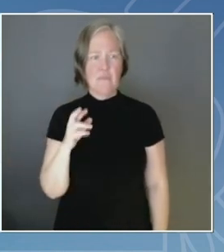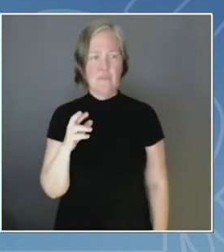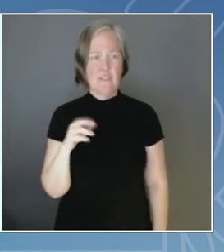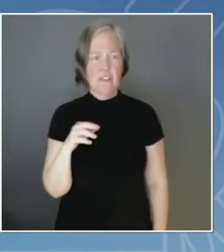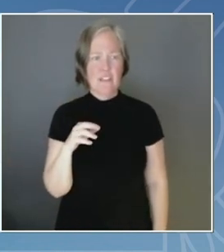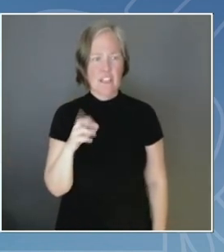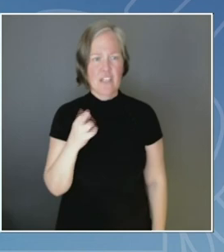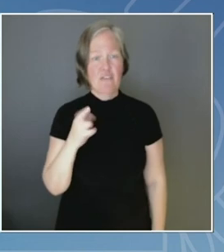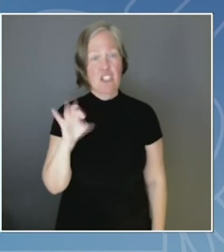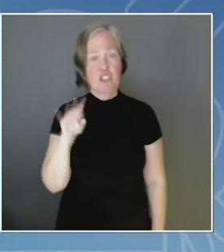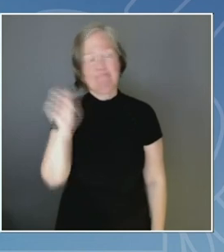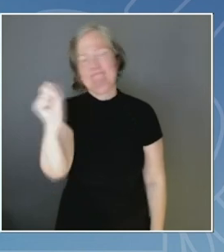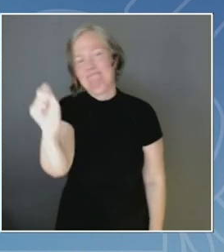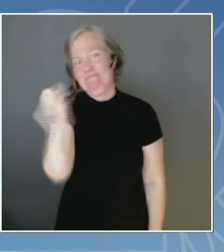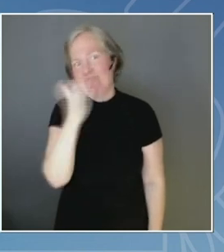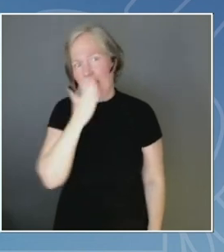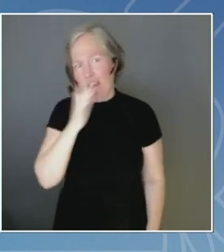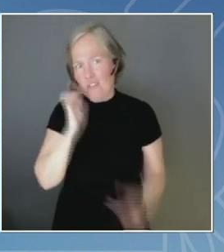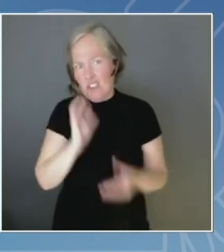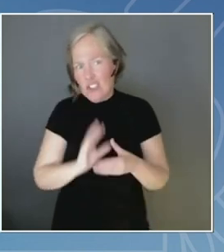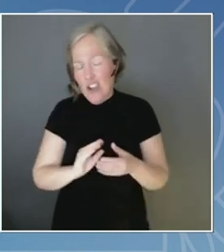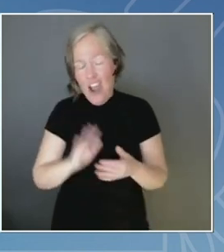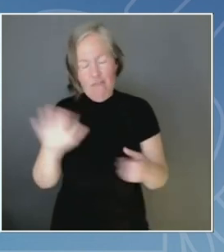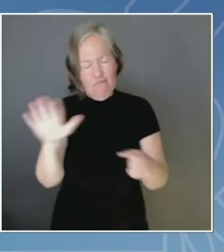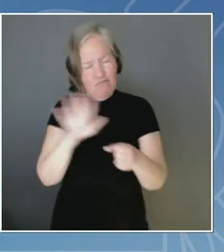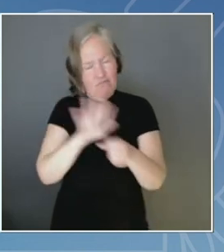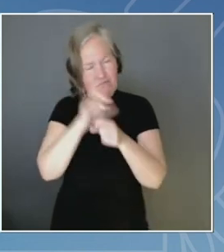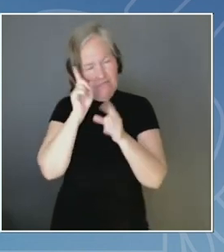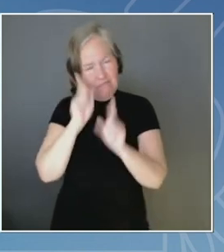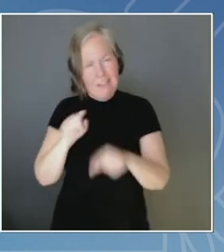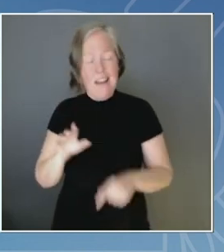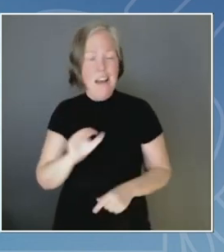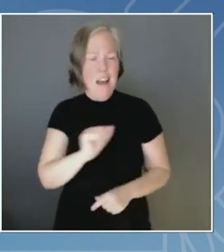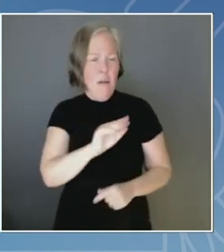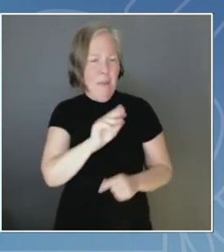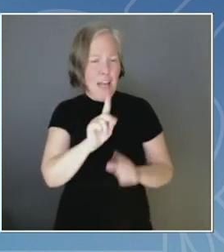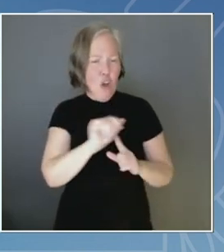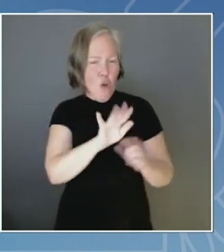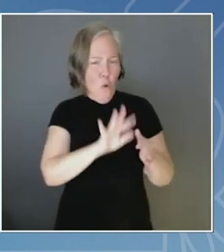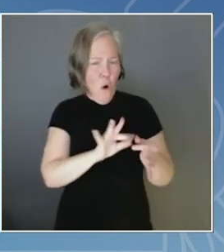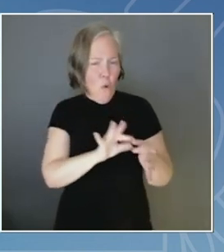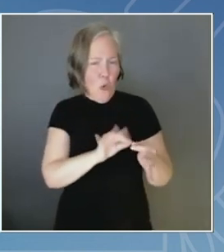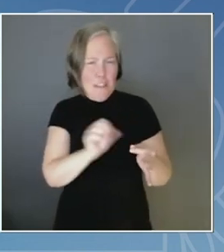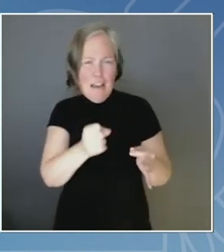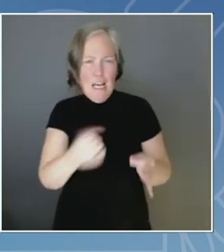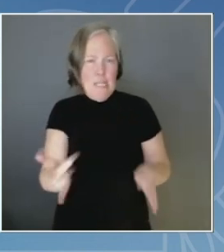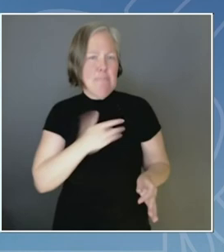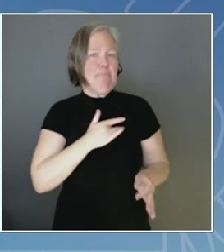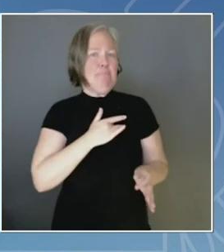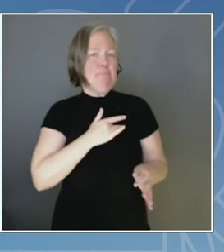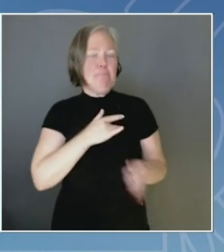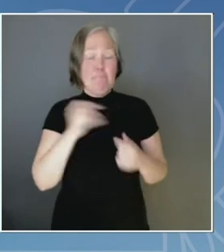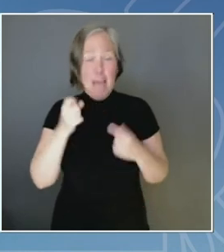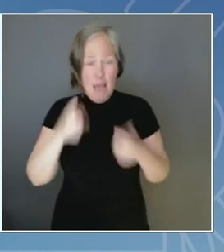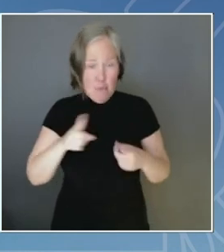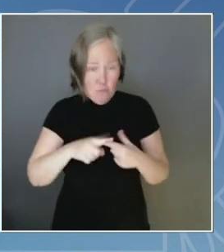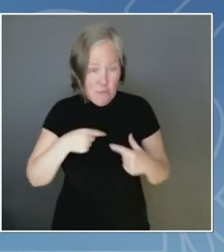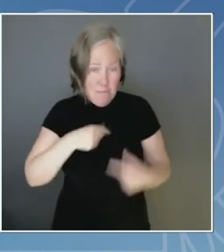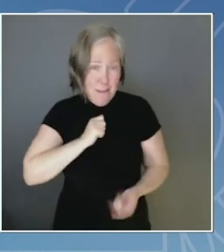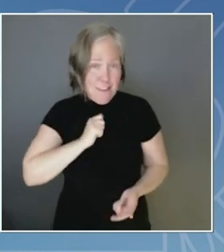And Amanda, your comments earlier just really spoke to me because I have been through those experiences